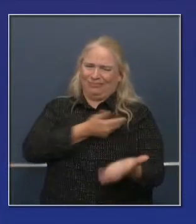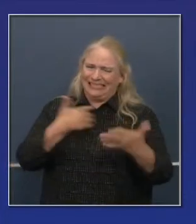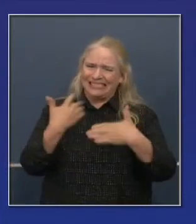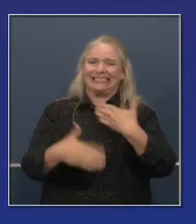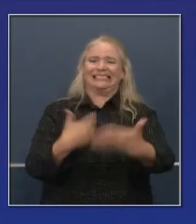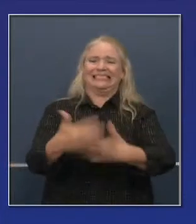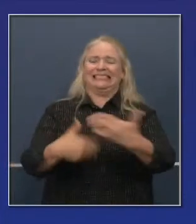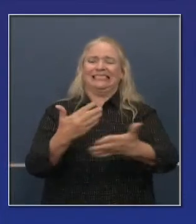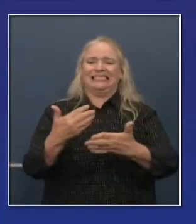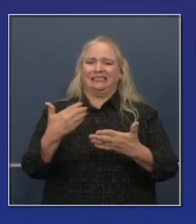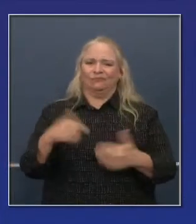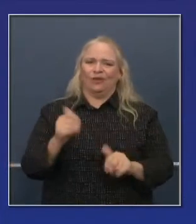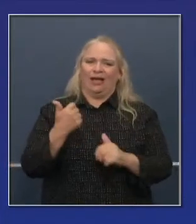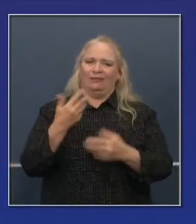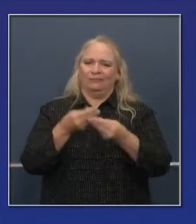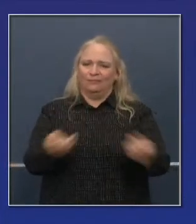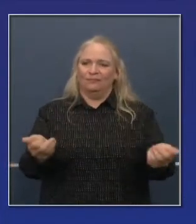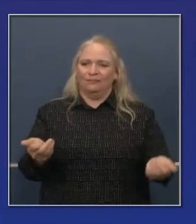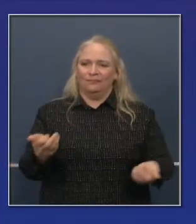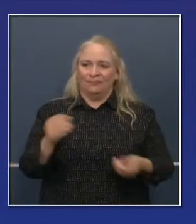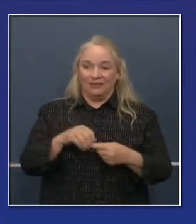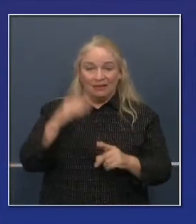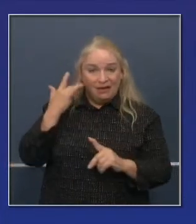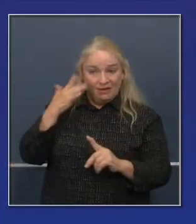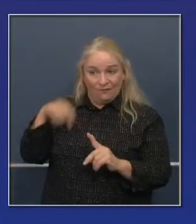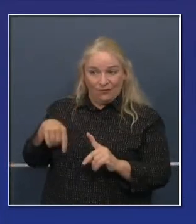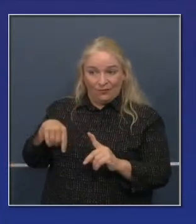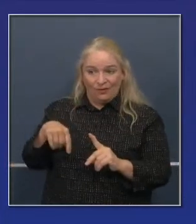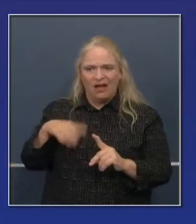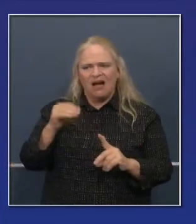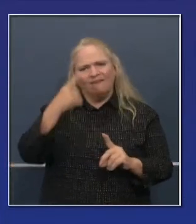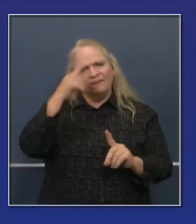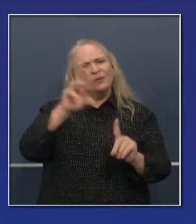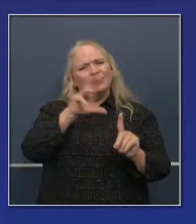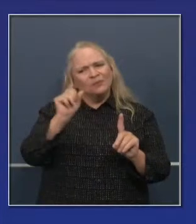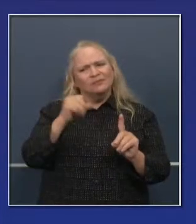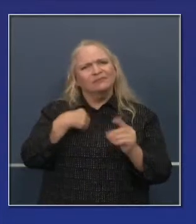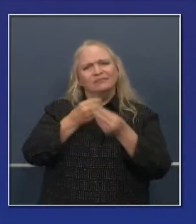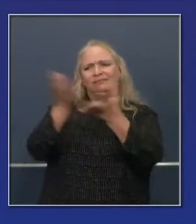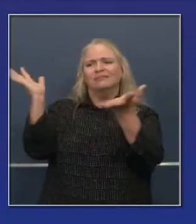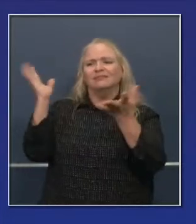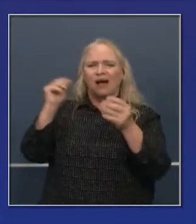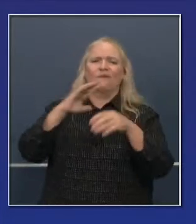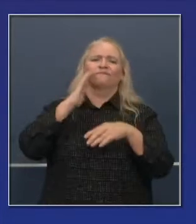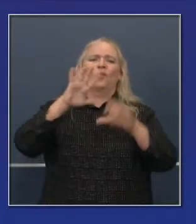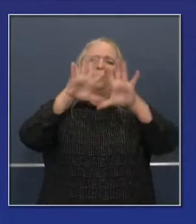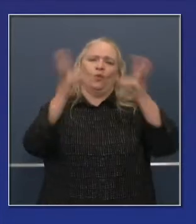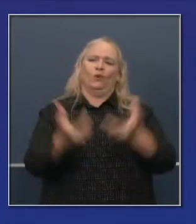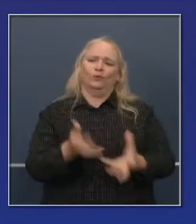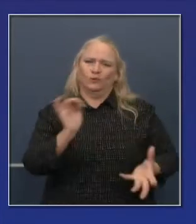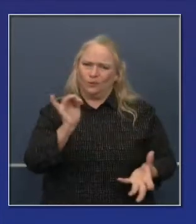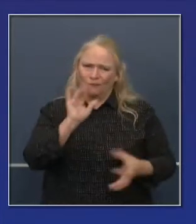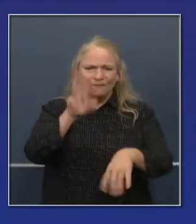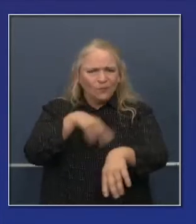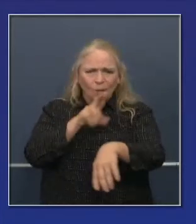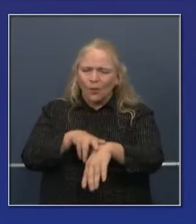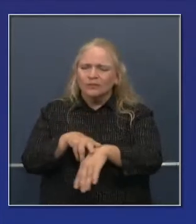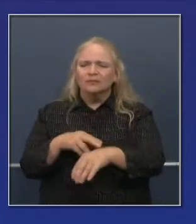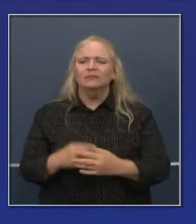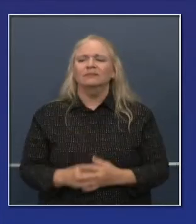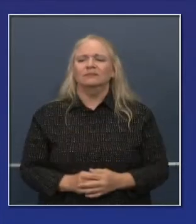does justice not only to the state but our nation and the world in an immediate term. But there are some